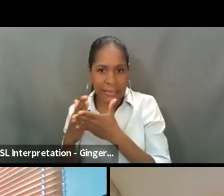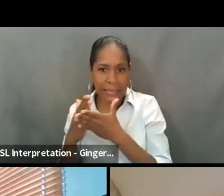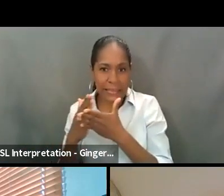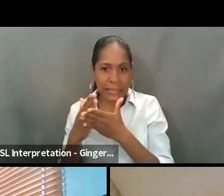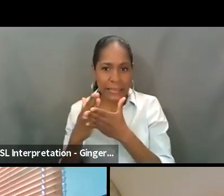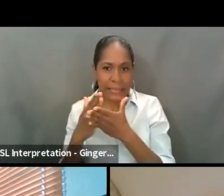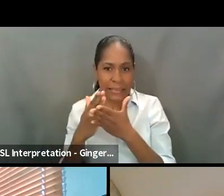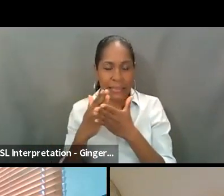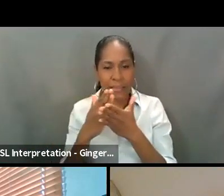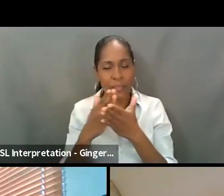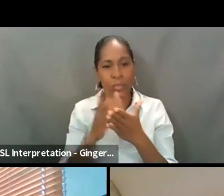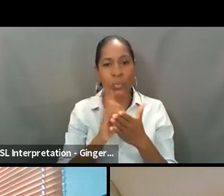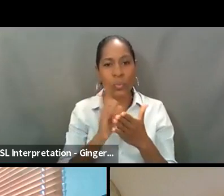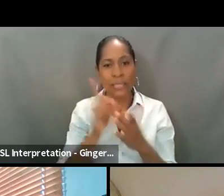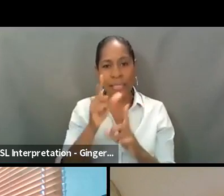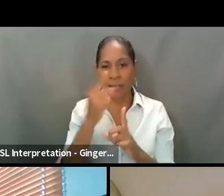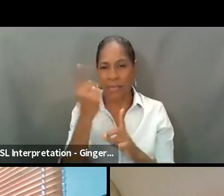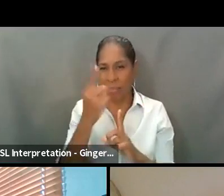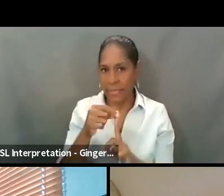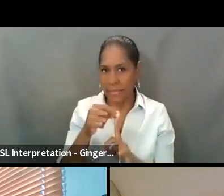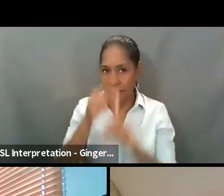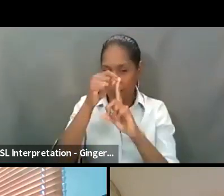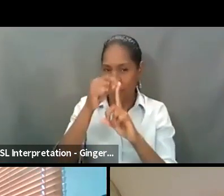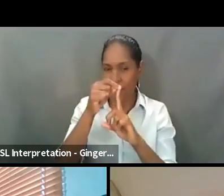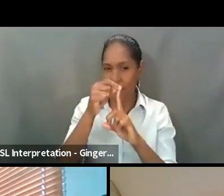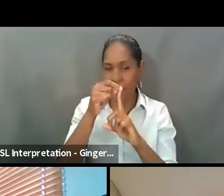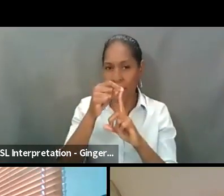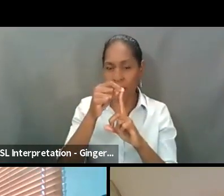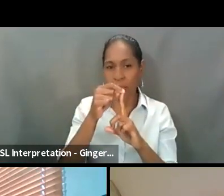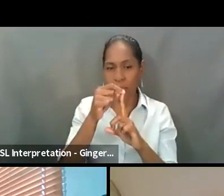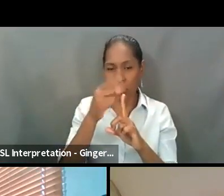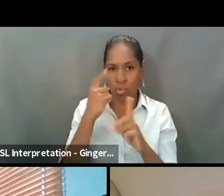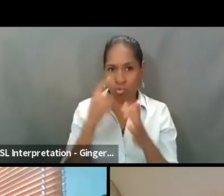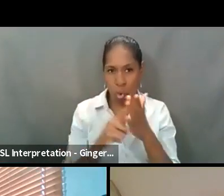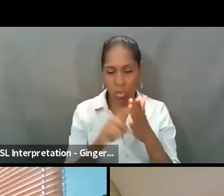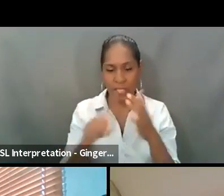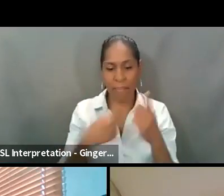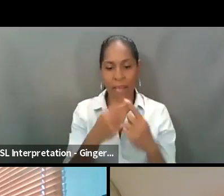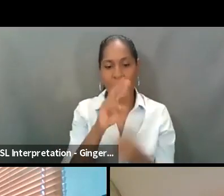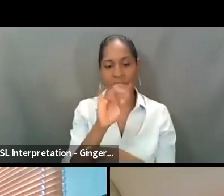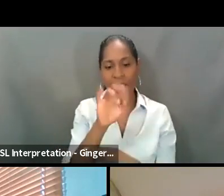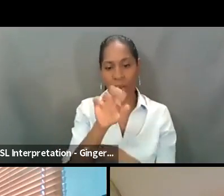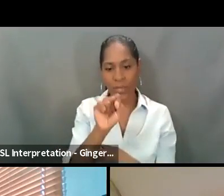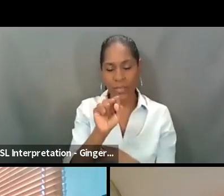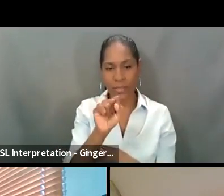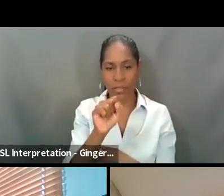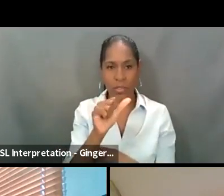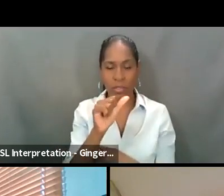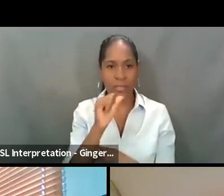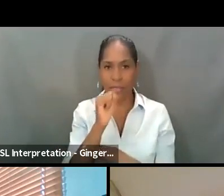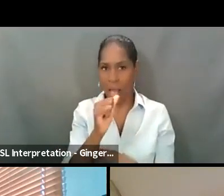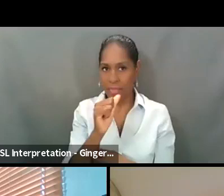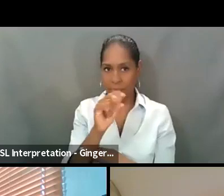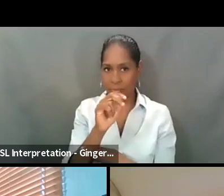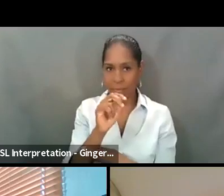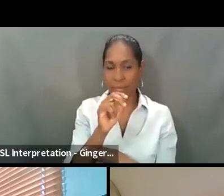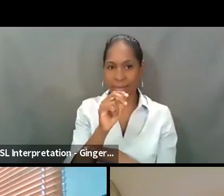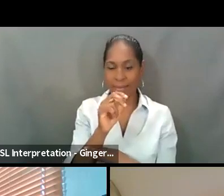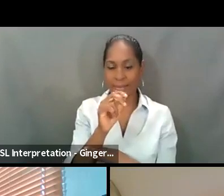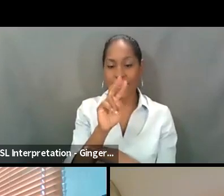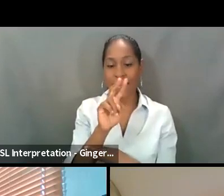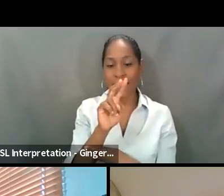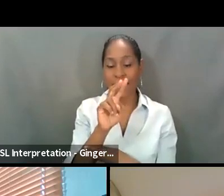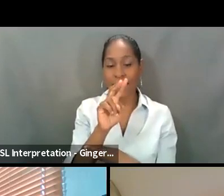really distinctive about the virus, so that you don't have to introduce the virus itself. But if the virus,